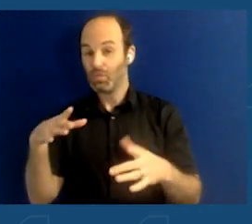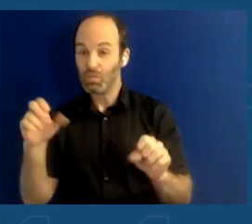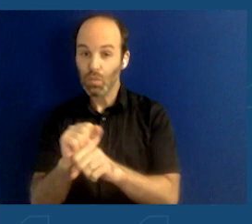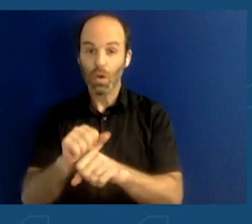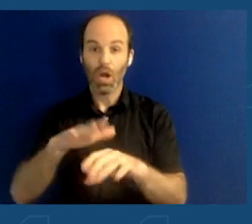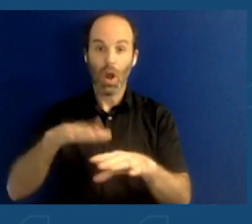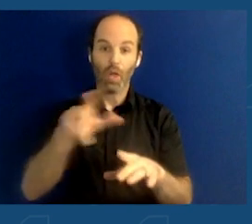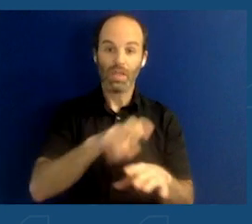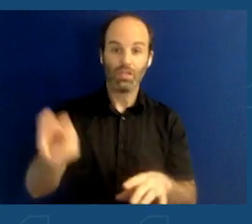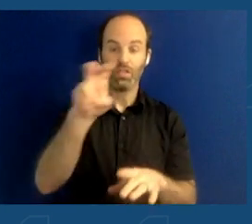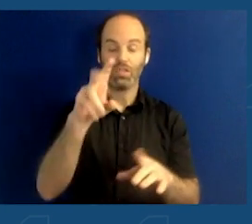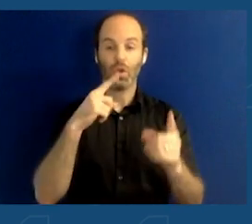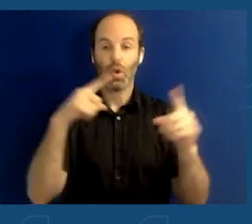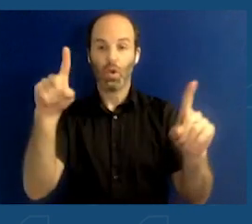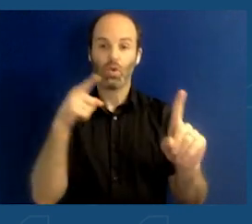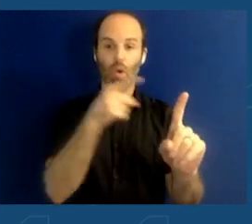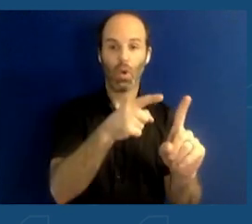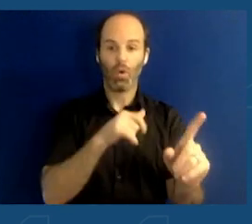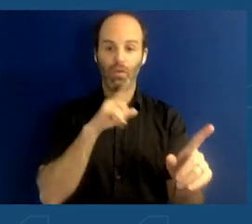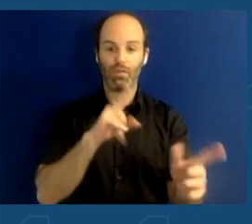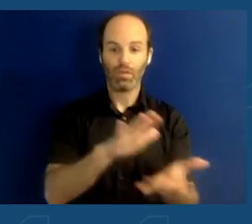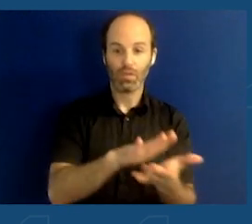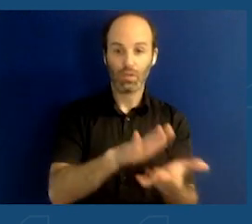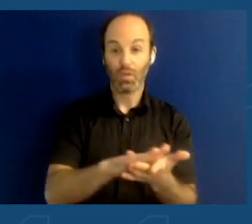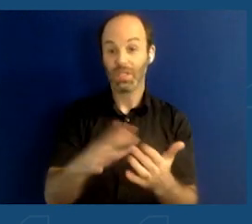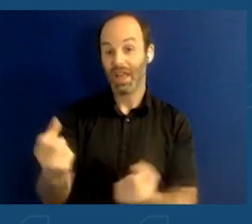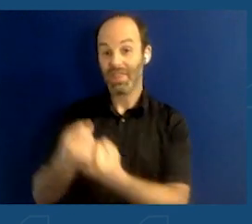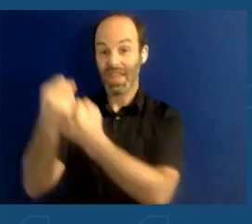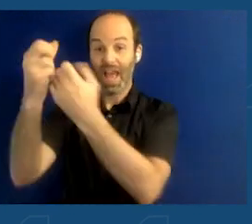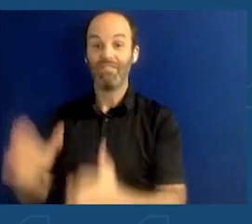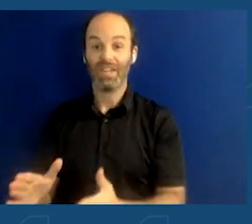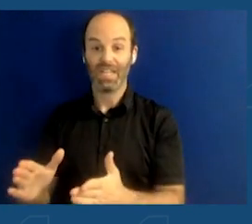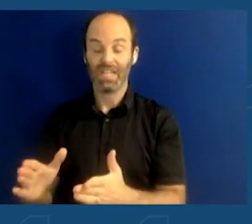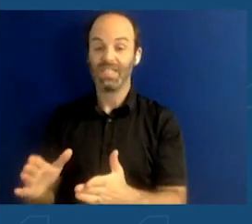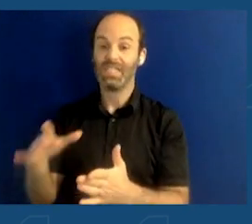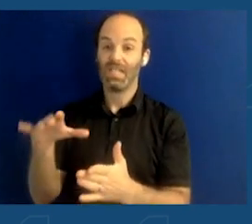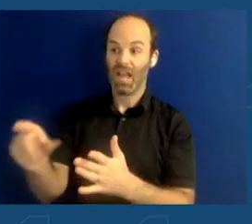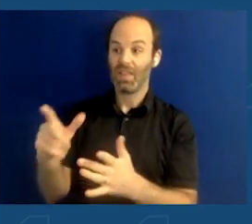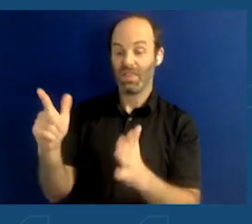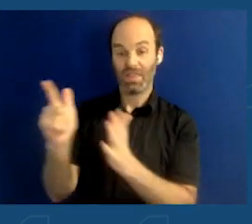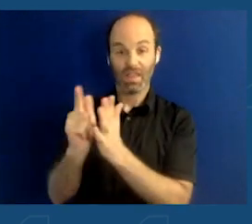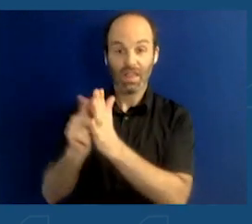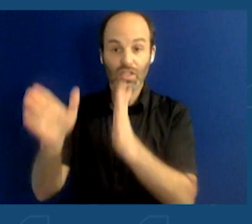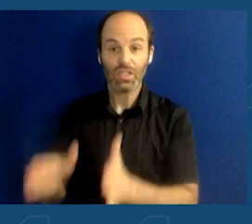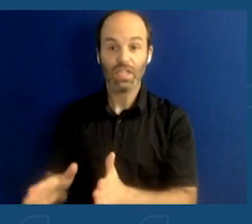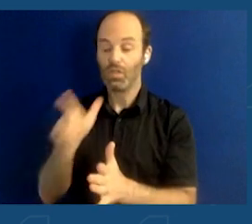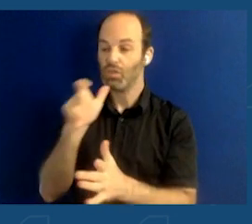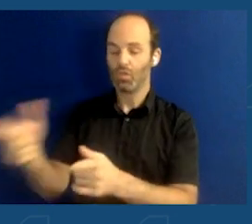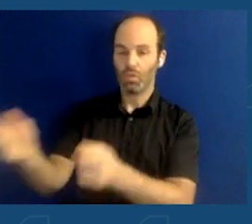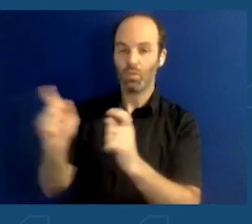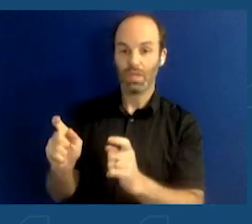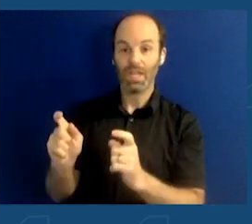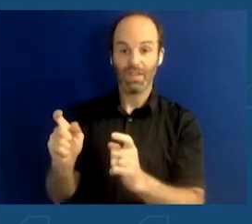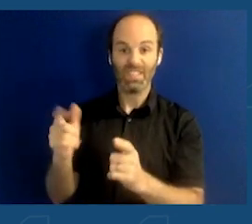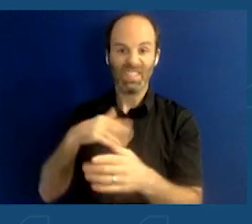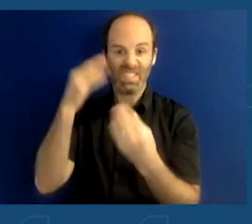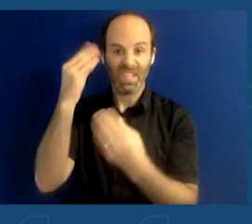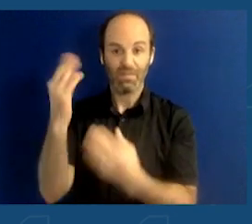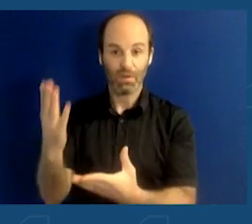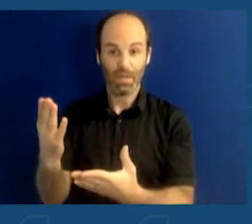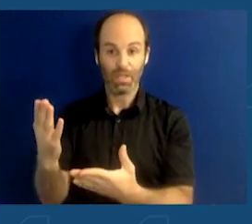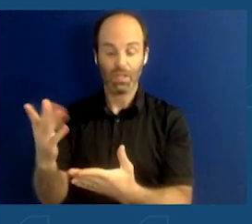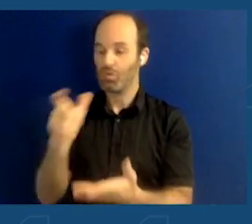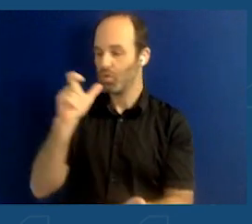get to bring ideas to us, the legislators who really just don't stop until we continue in our pursuit